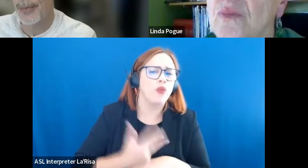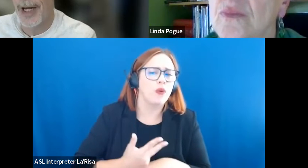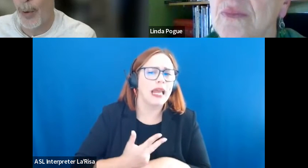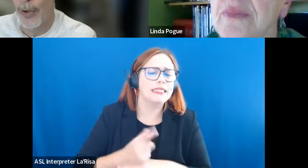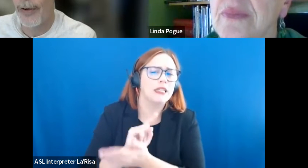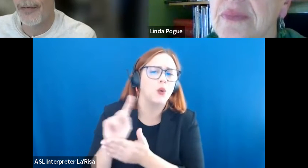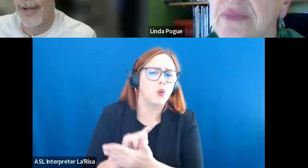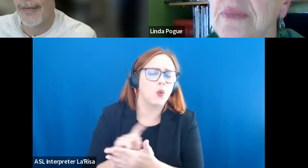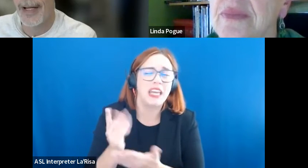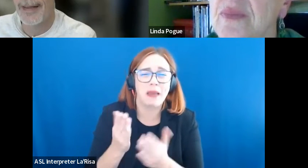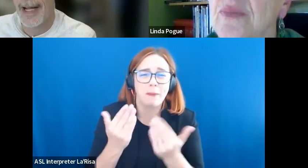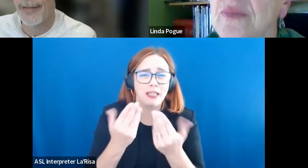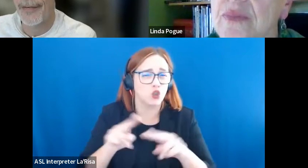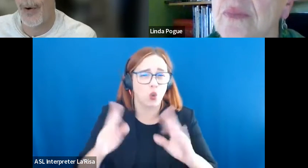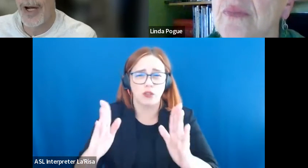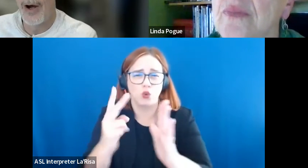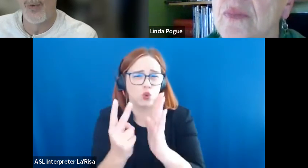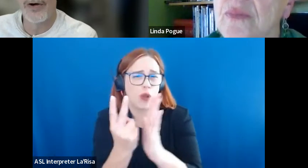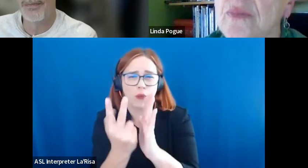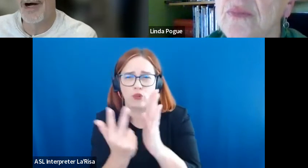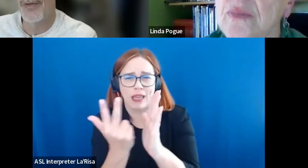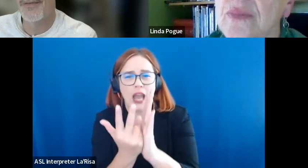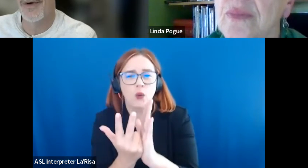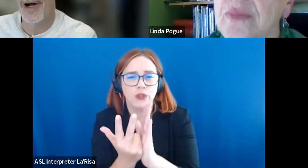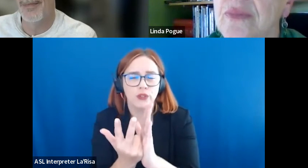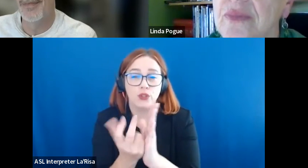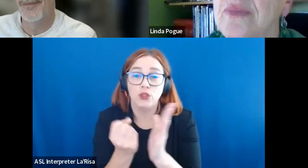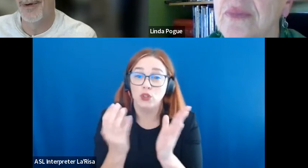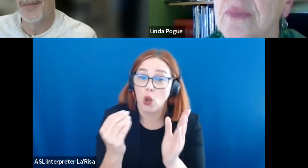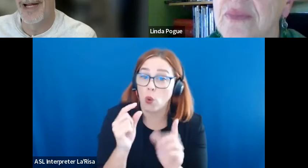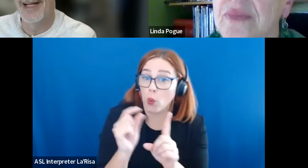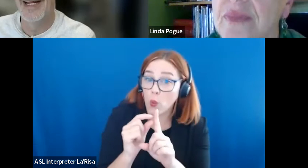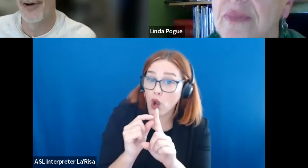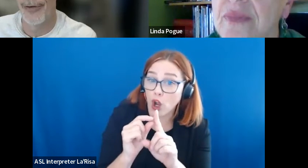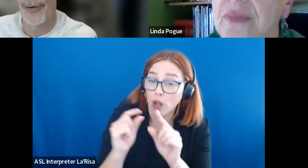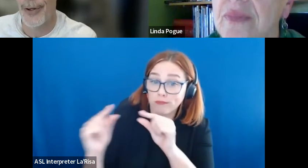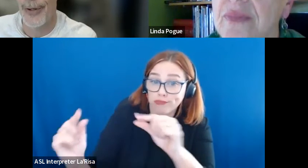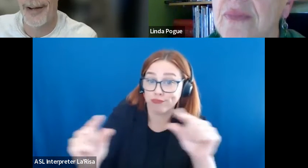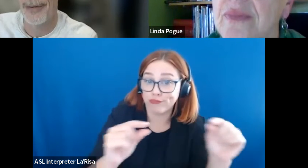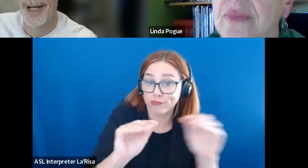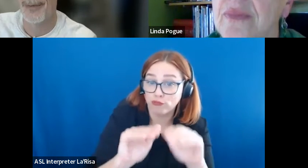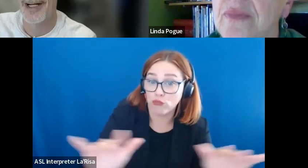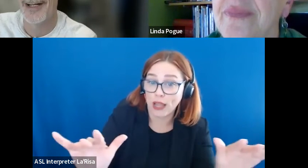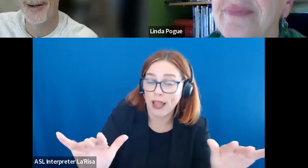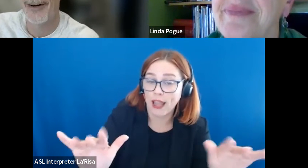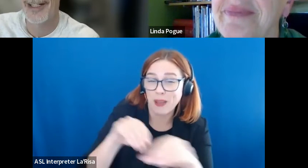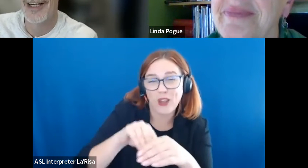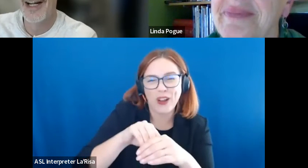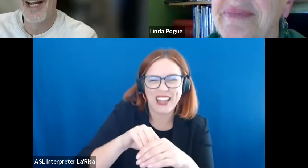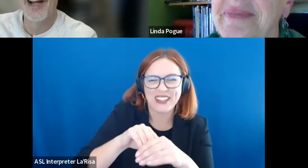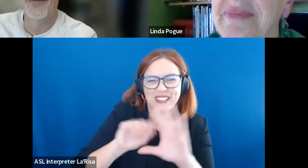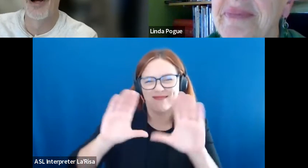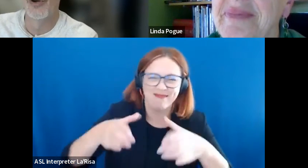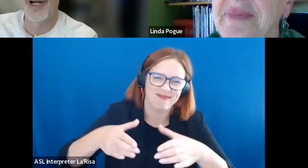2 or 3 hours, things like that. So word of mouth from the inner circle, as you might call